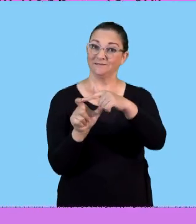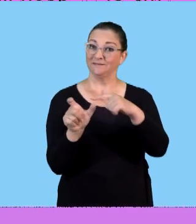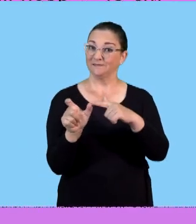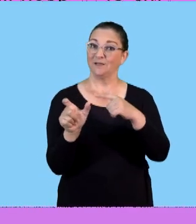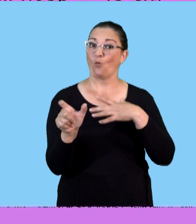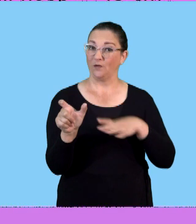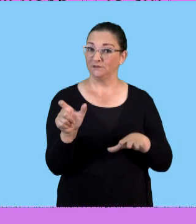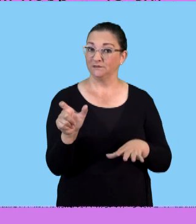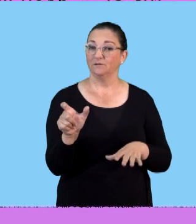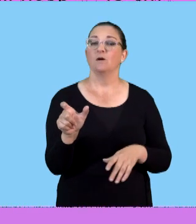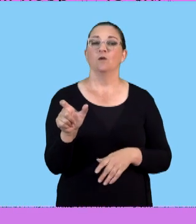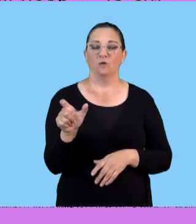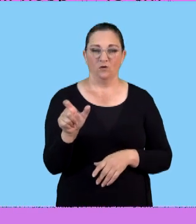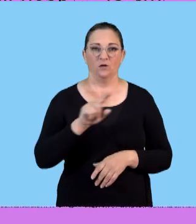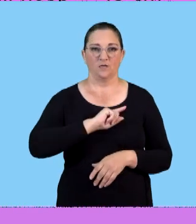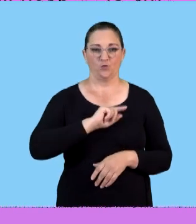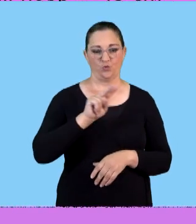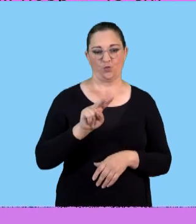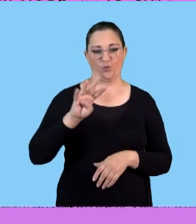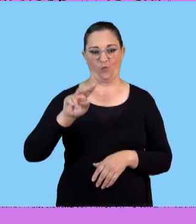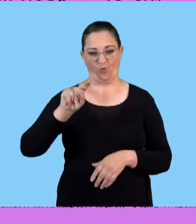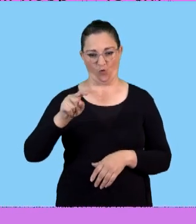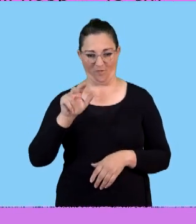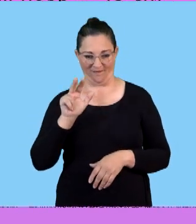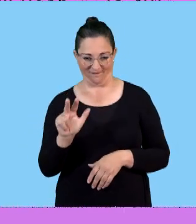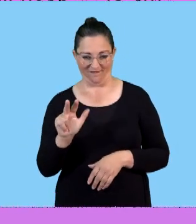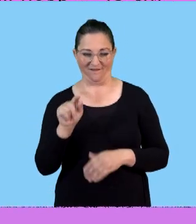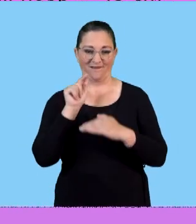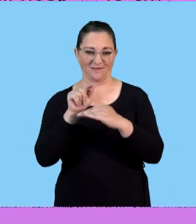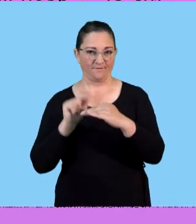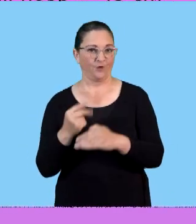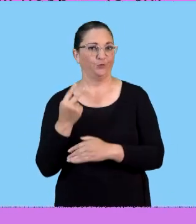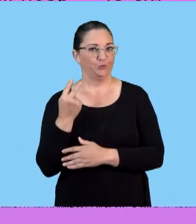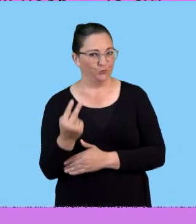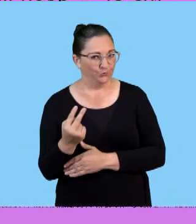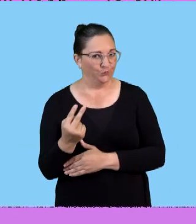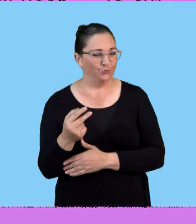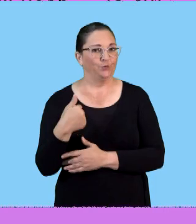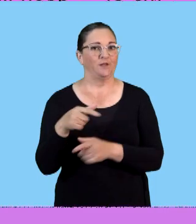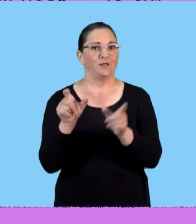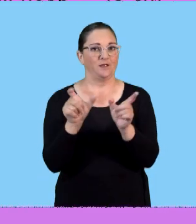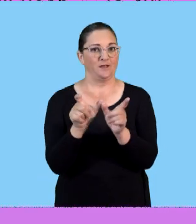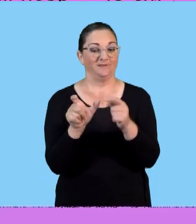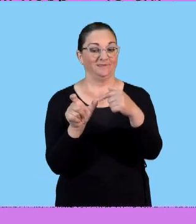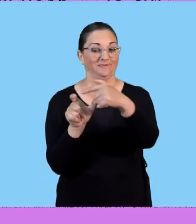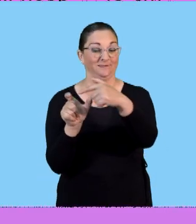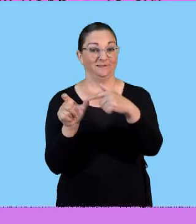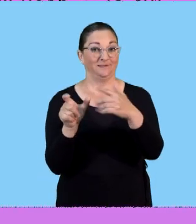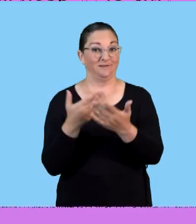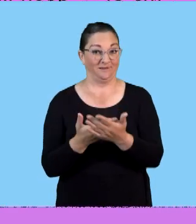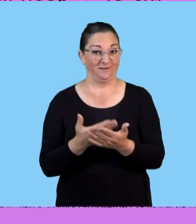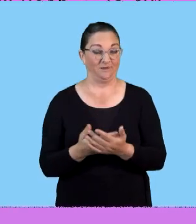I want the radius. So what must happen now? I must take the 24.8 and I divide that by 2 to get the